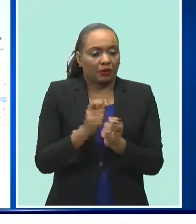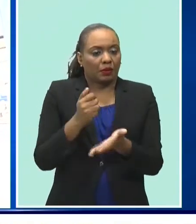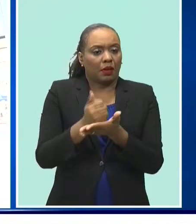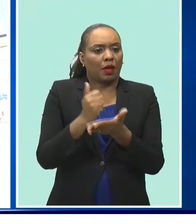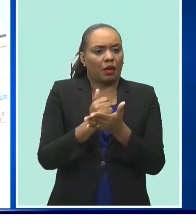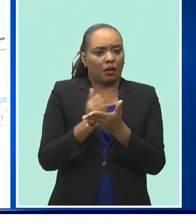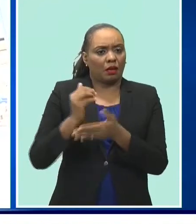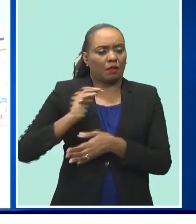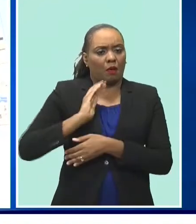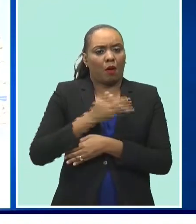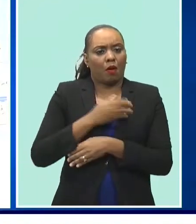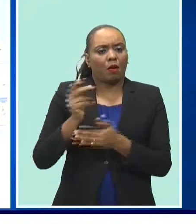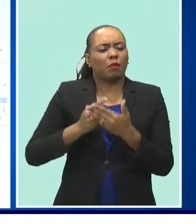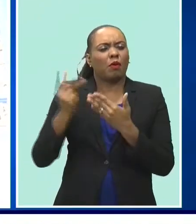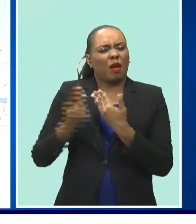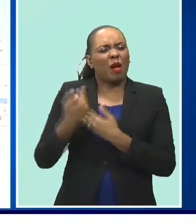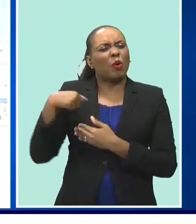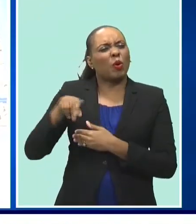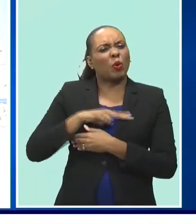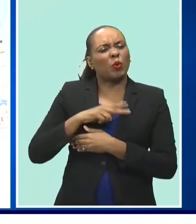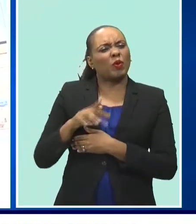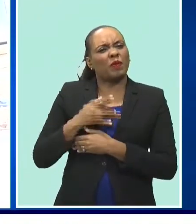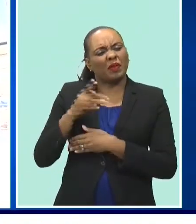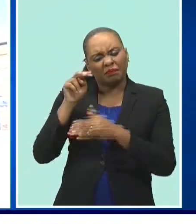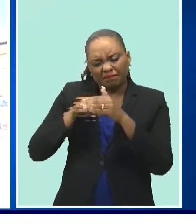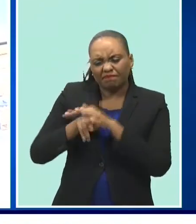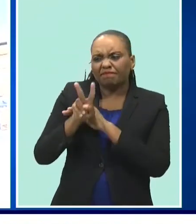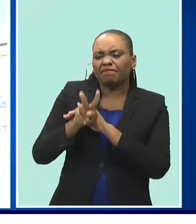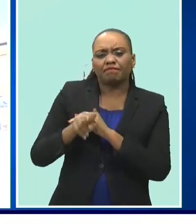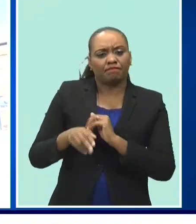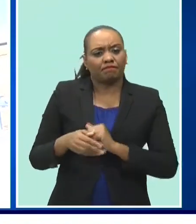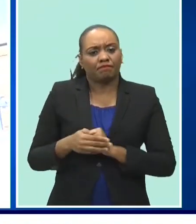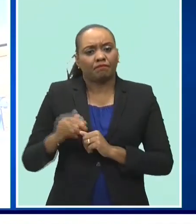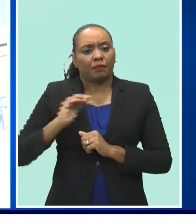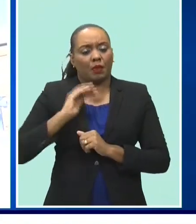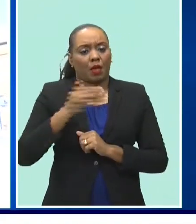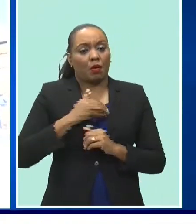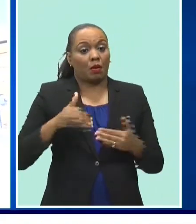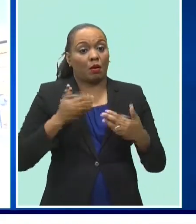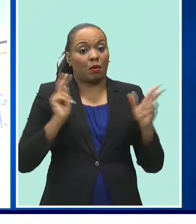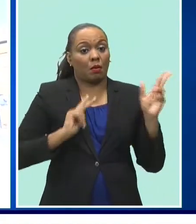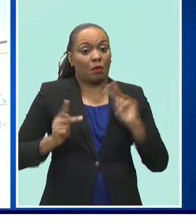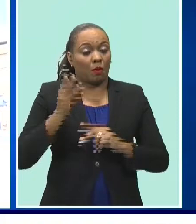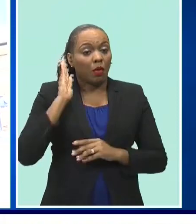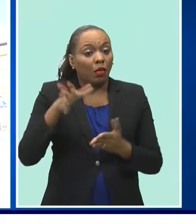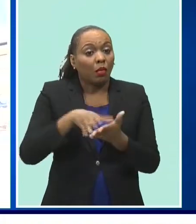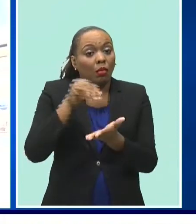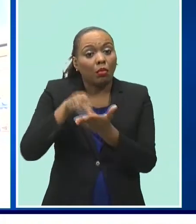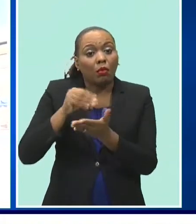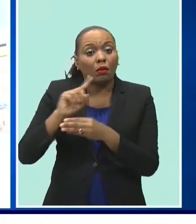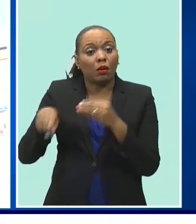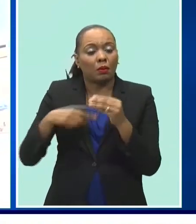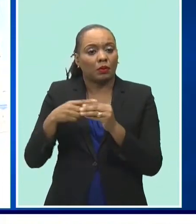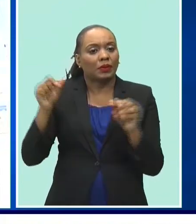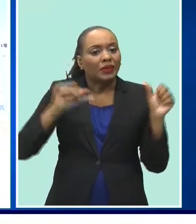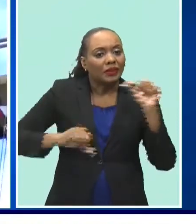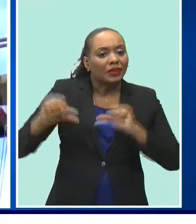program that we envisage, where our young persons will be exposed to the science of maritime studies.